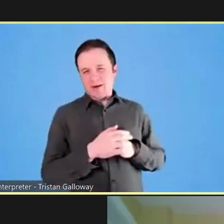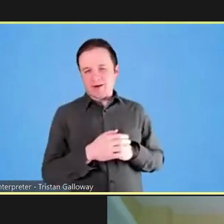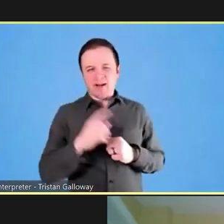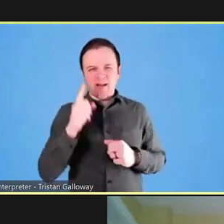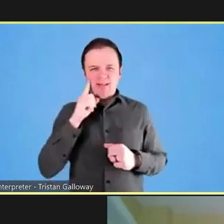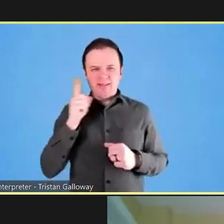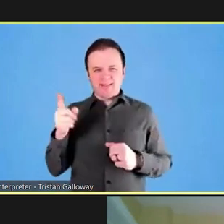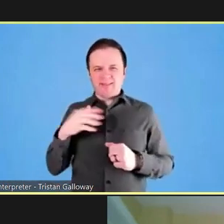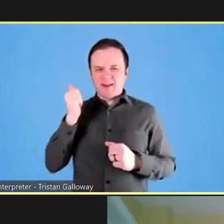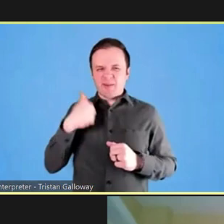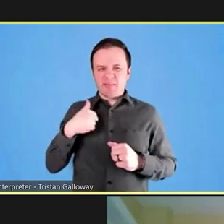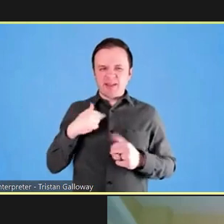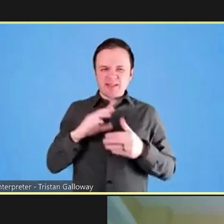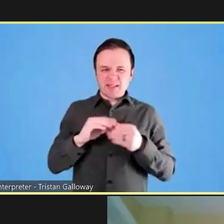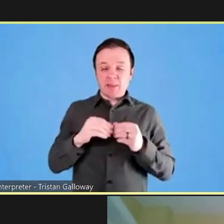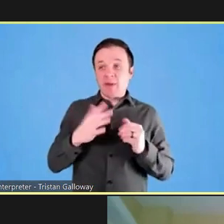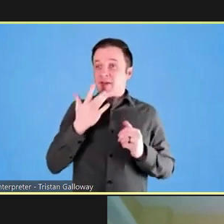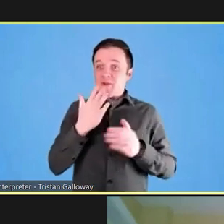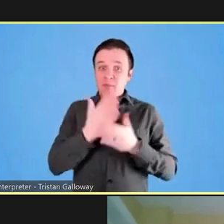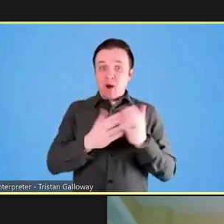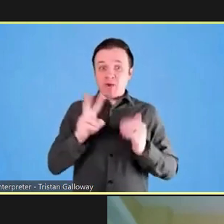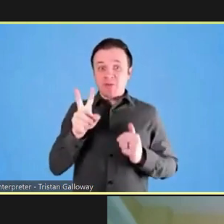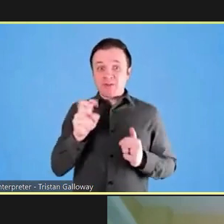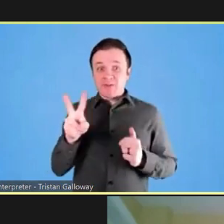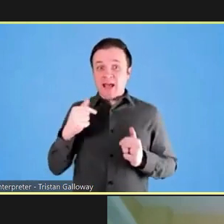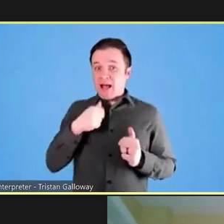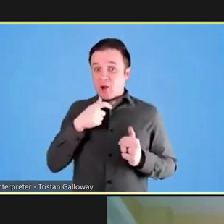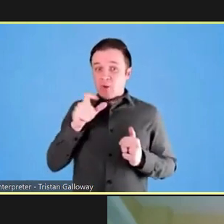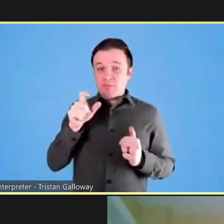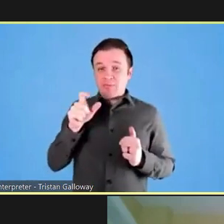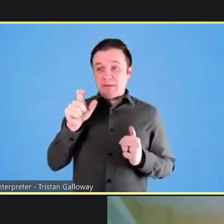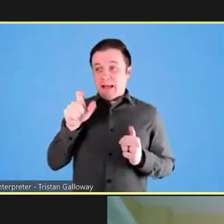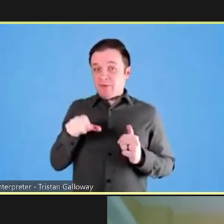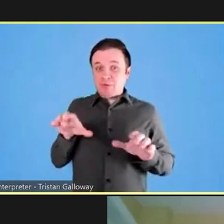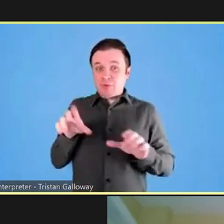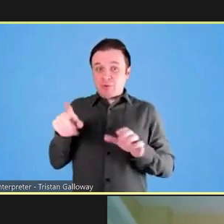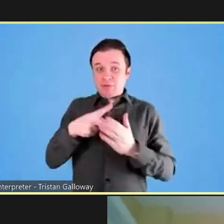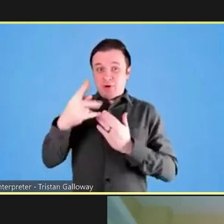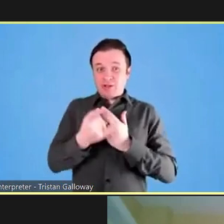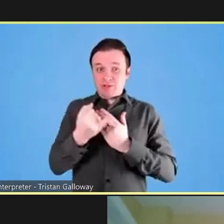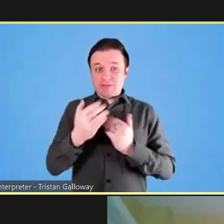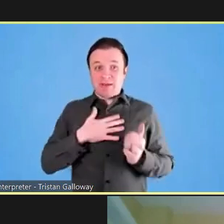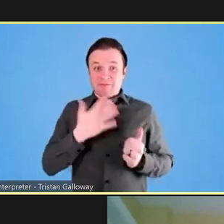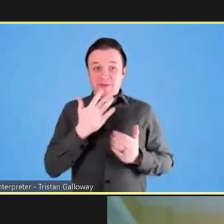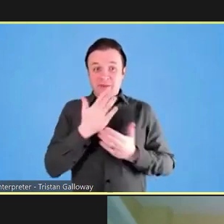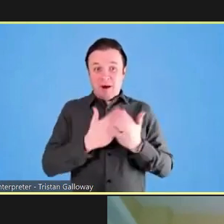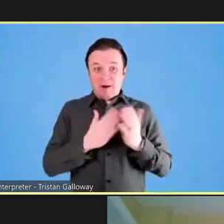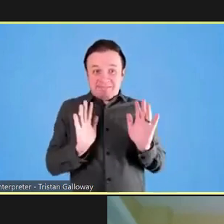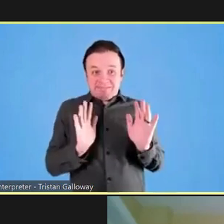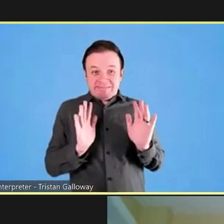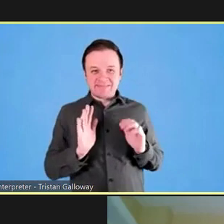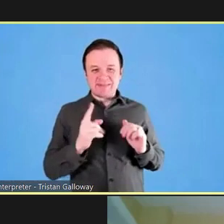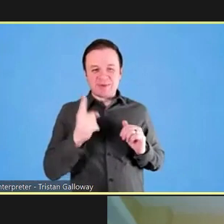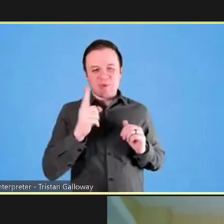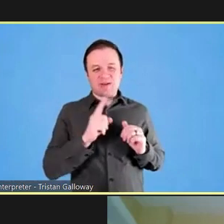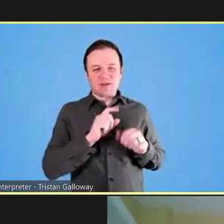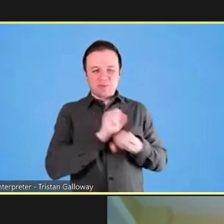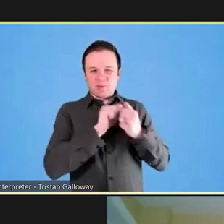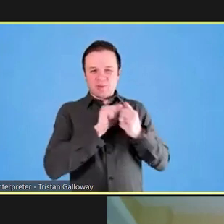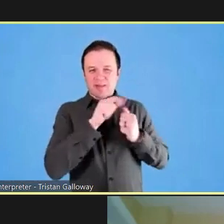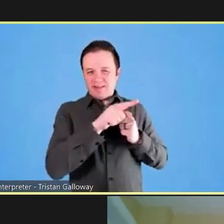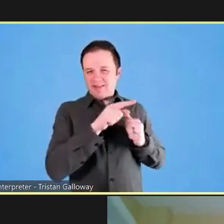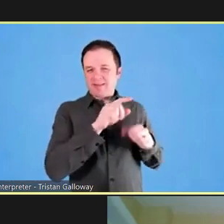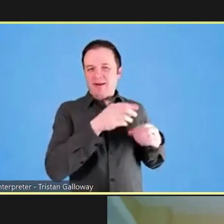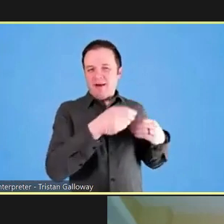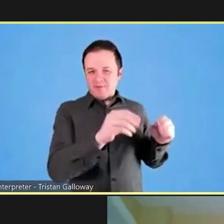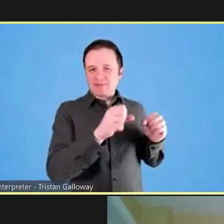say, my favorite part of the VSV is the fact that I don't necessarily have to do this project. One of my colleagues in my office can do that,